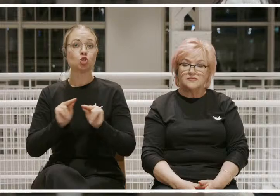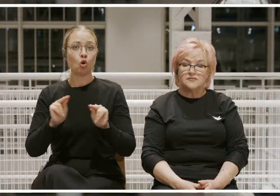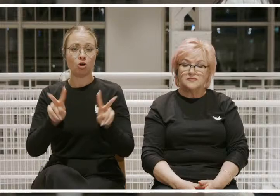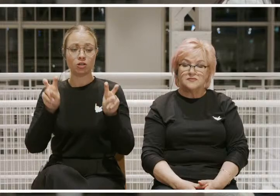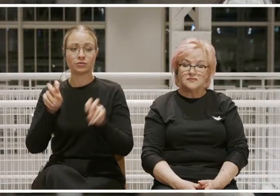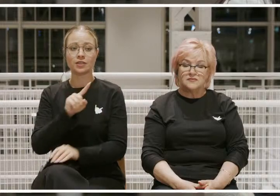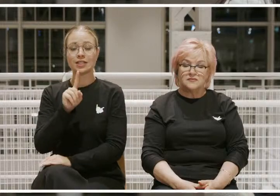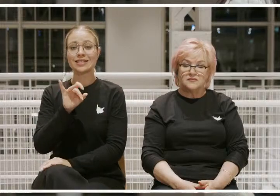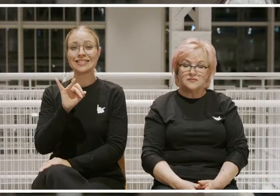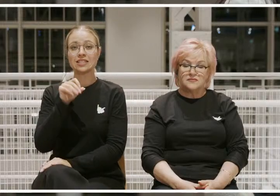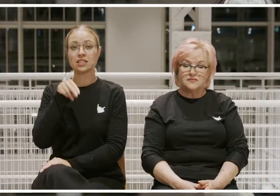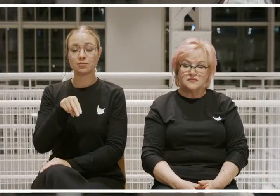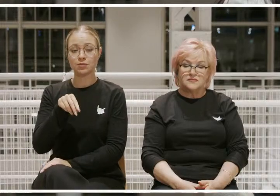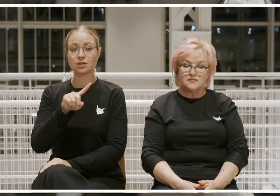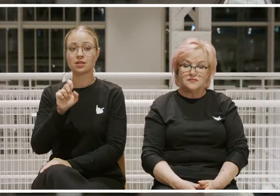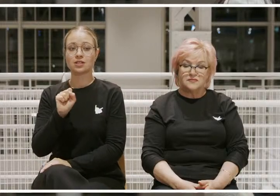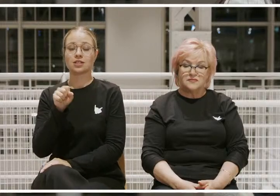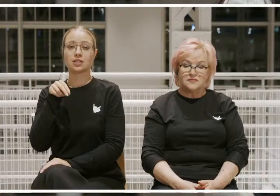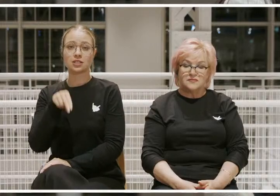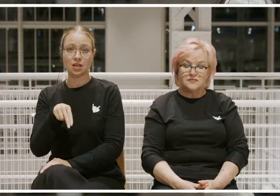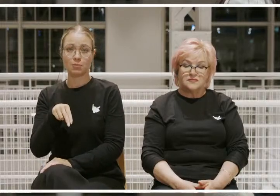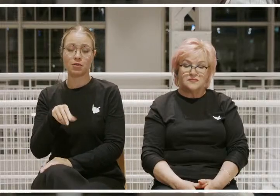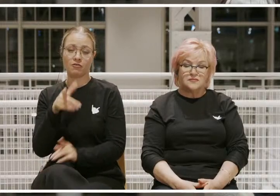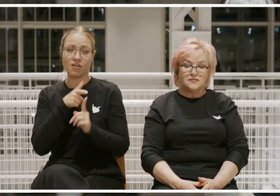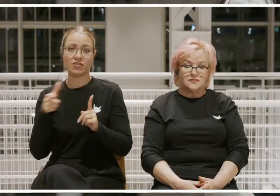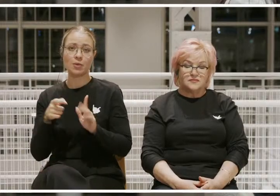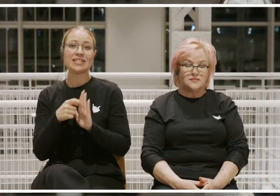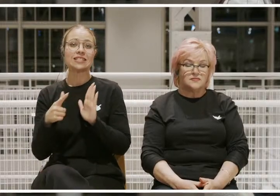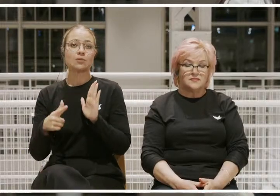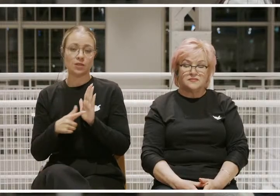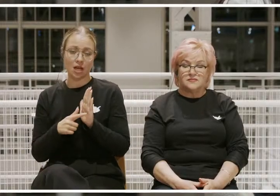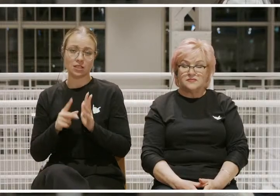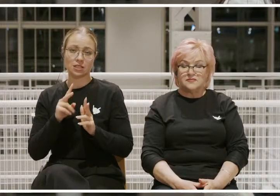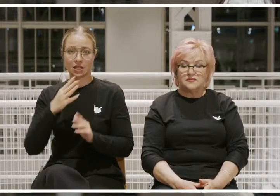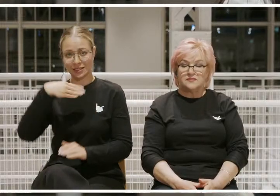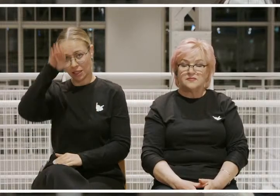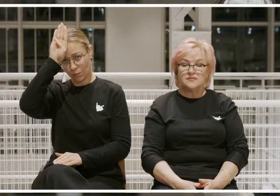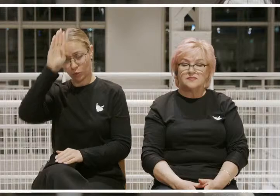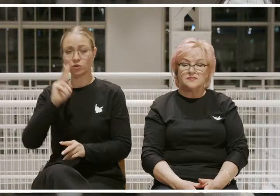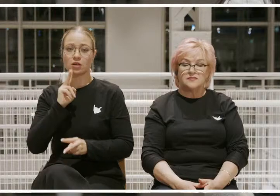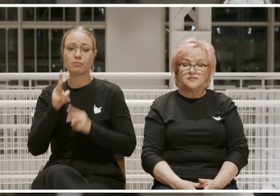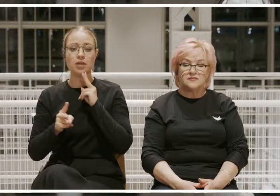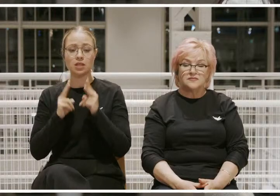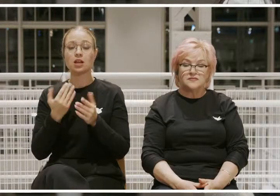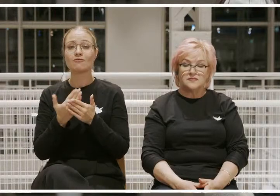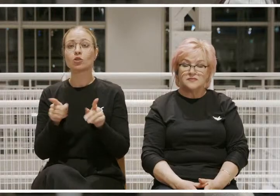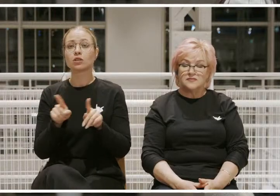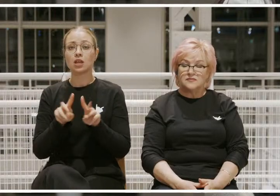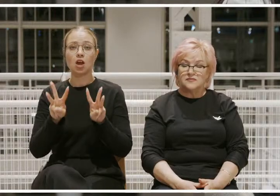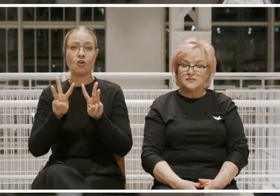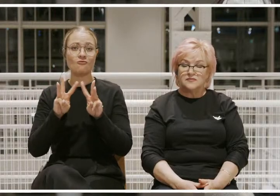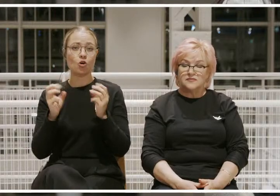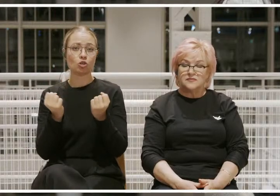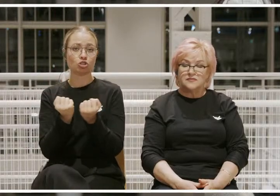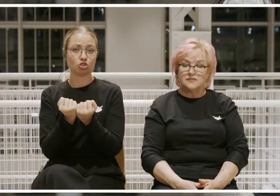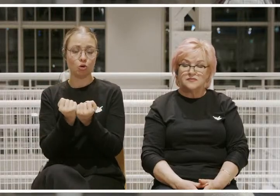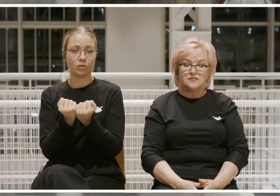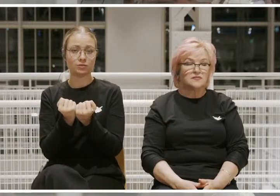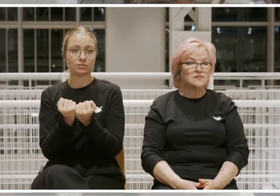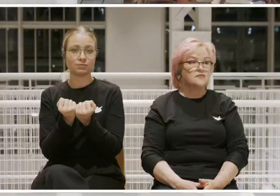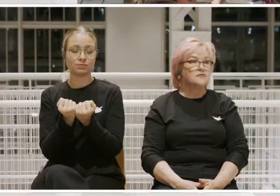Istanbul Biennial. And these workshops focused on upcycling fabric waste into